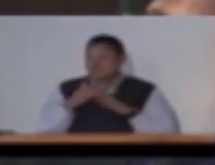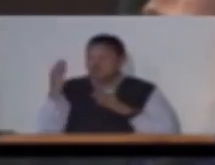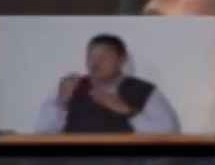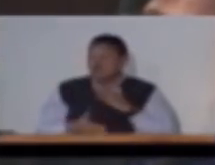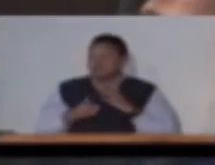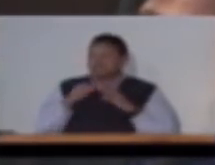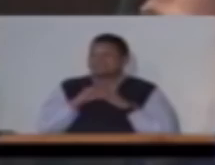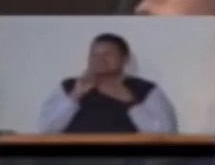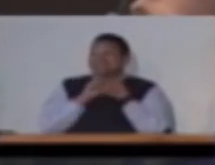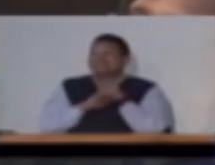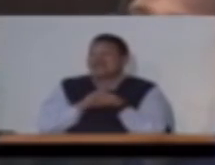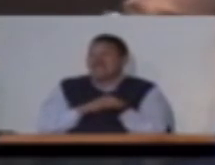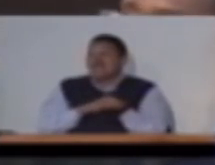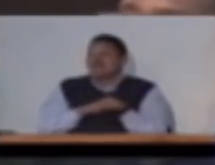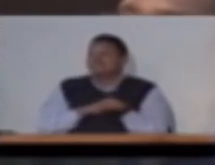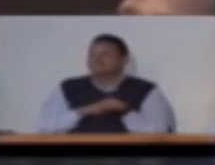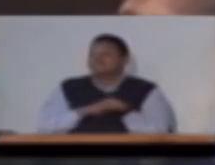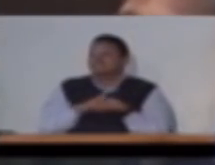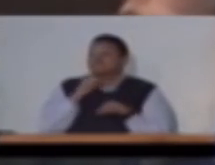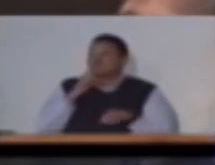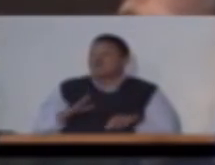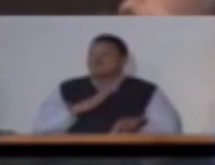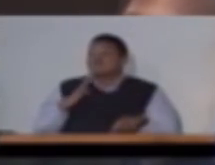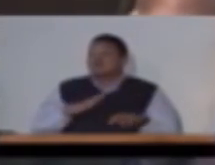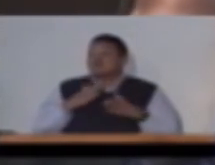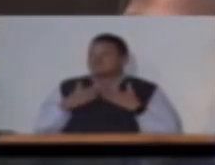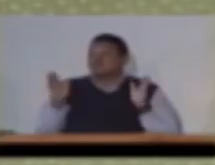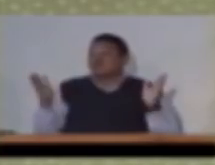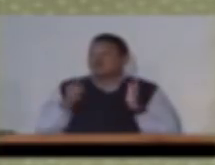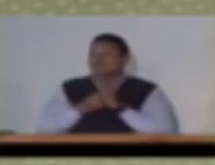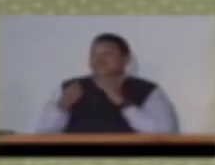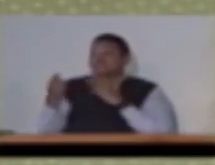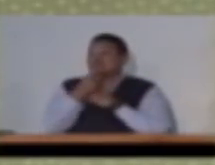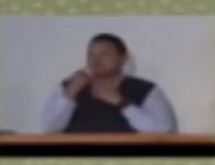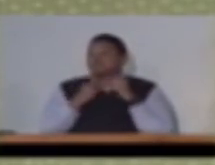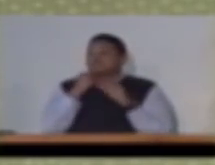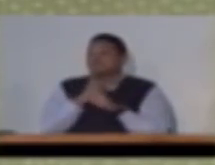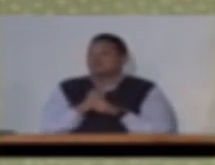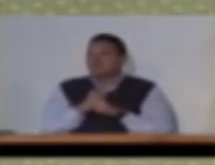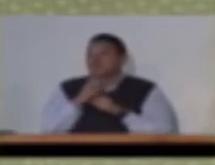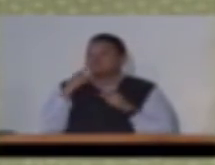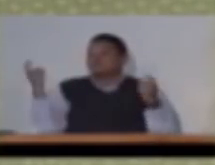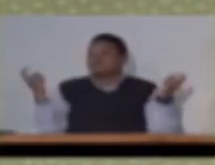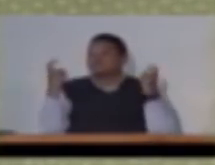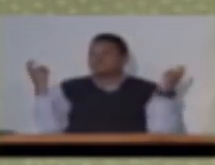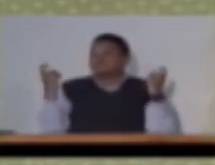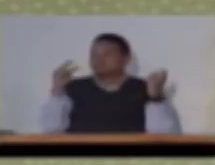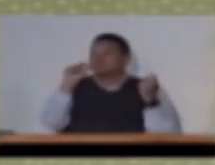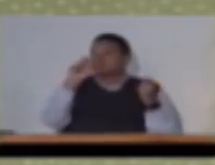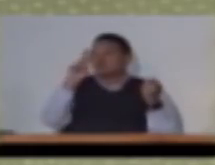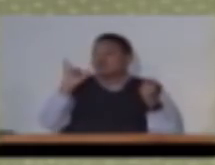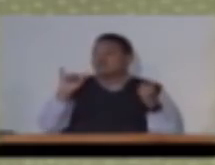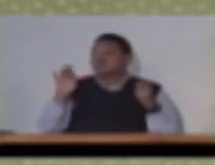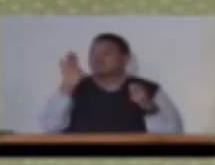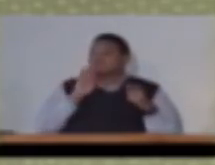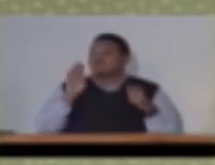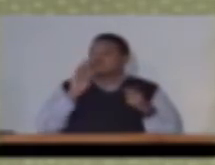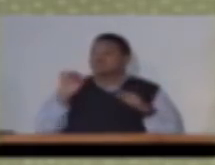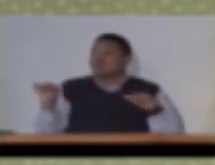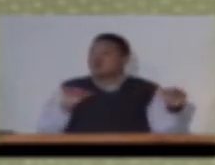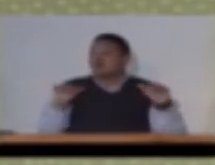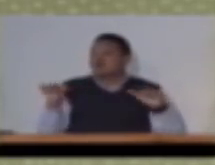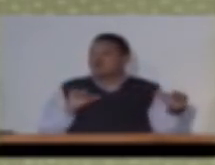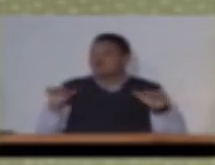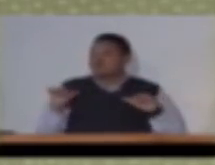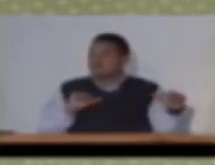completed in time to be officially open next year to celebrate Garvey's birthday in August as a